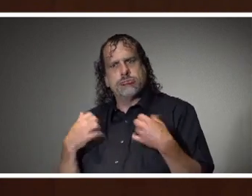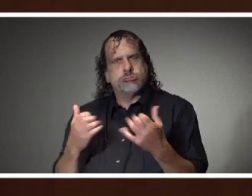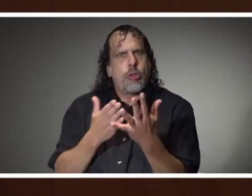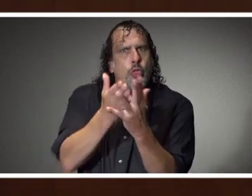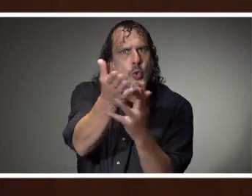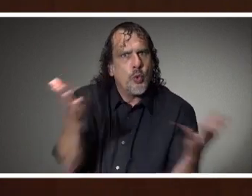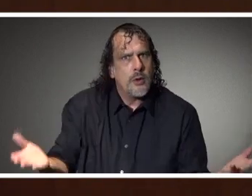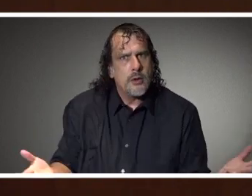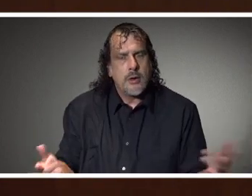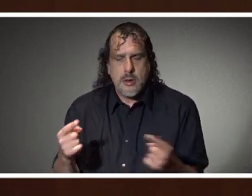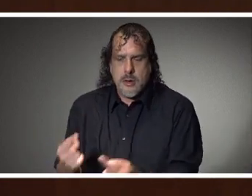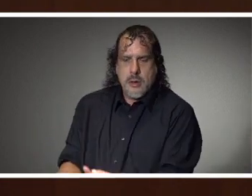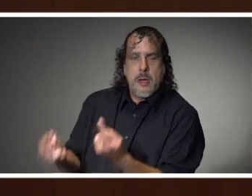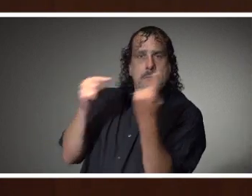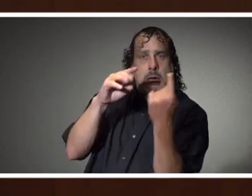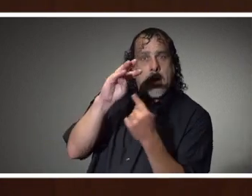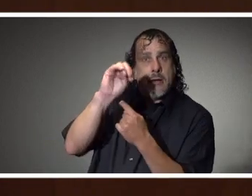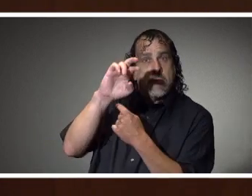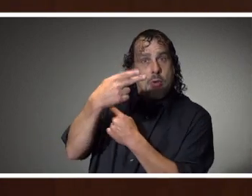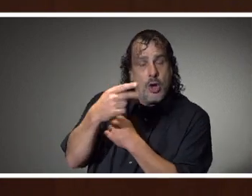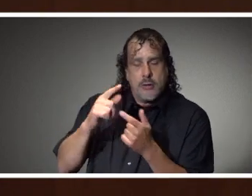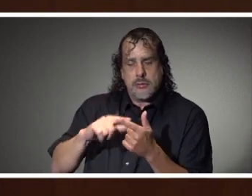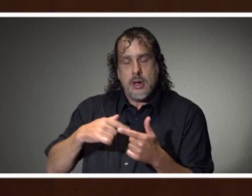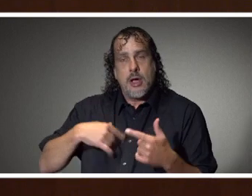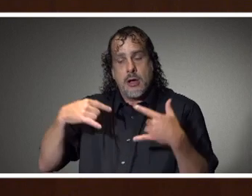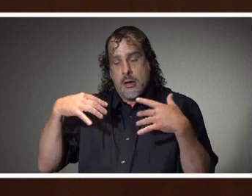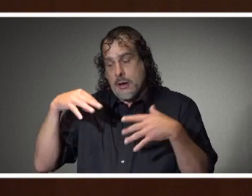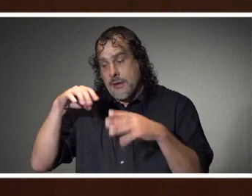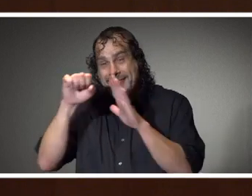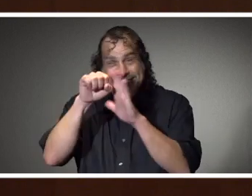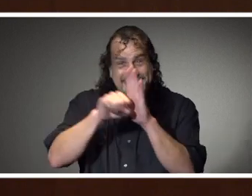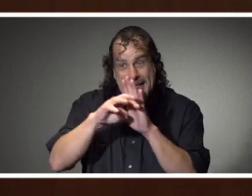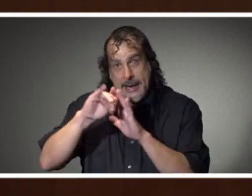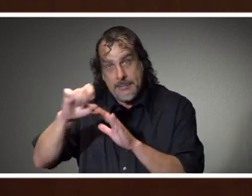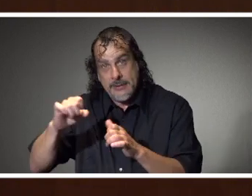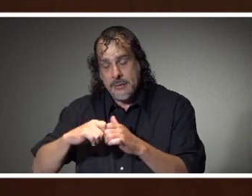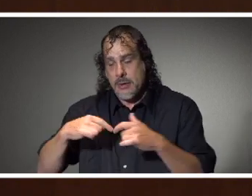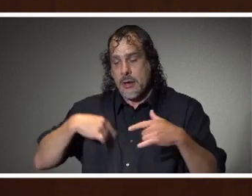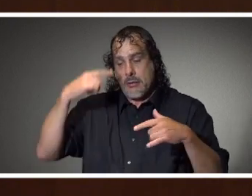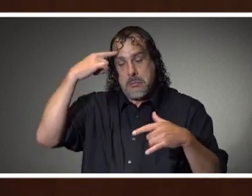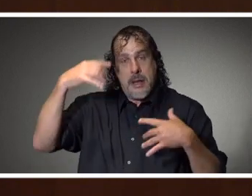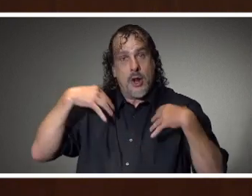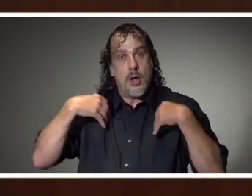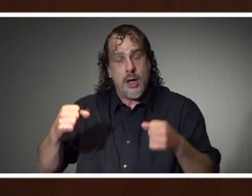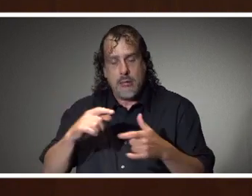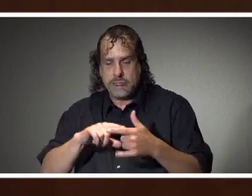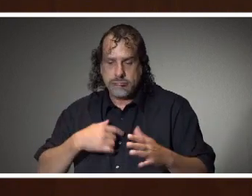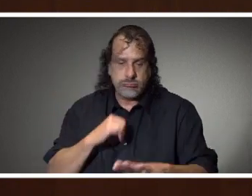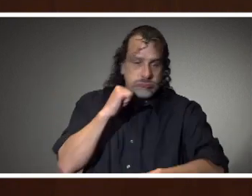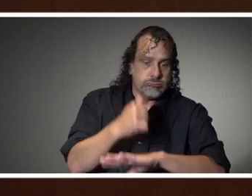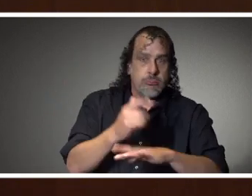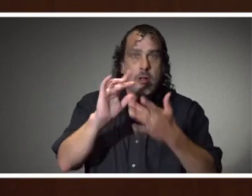in March, the state of Mississippi, the Department of Mental Health, launched a website called